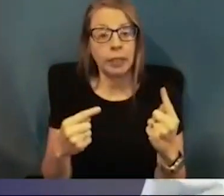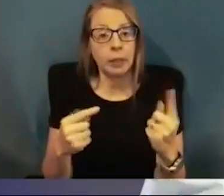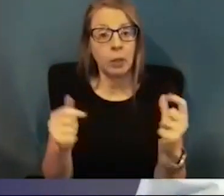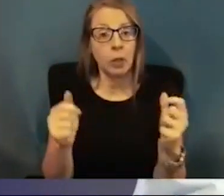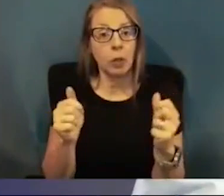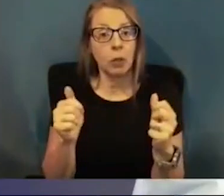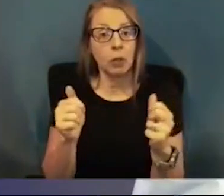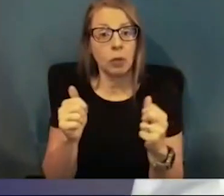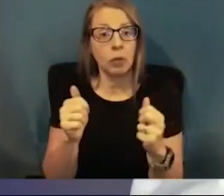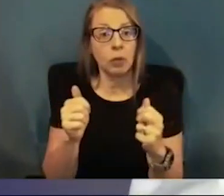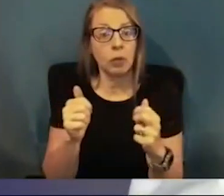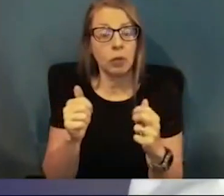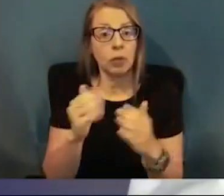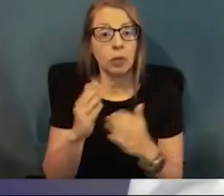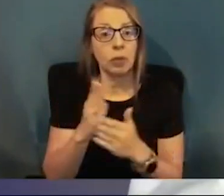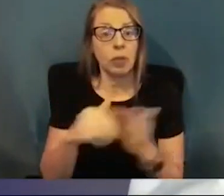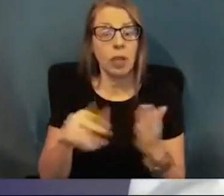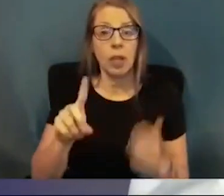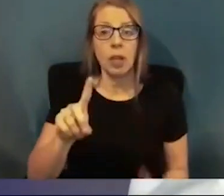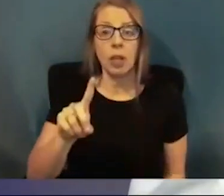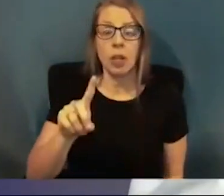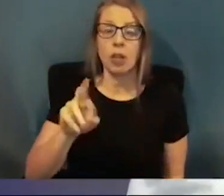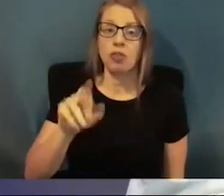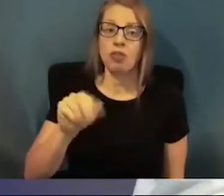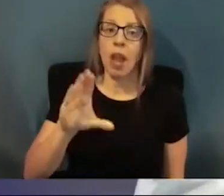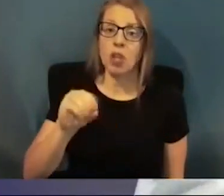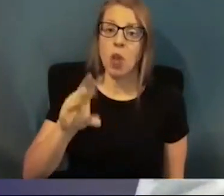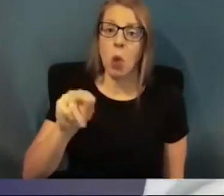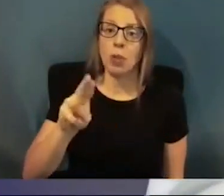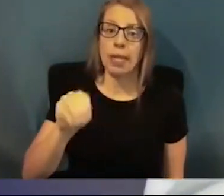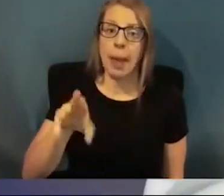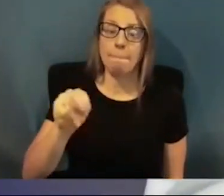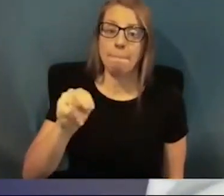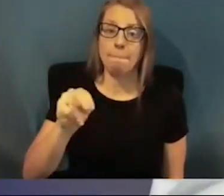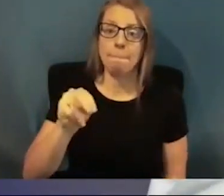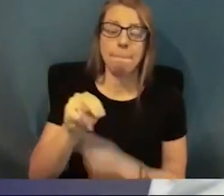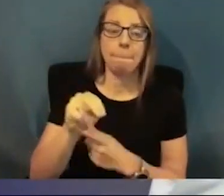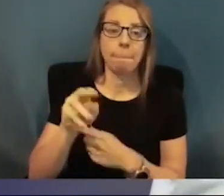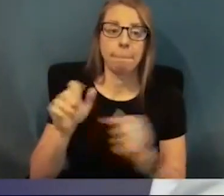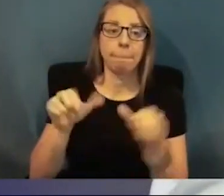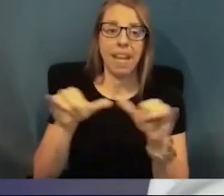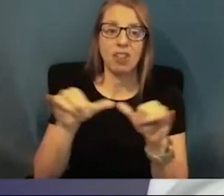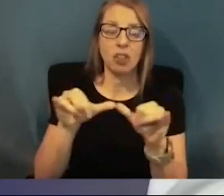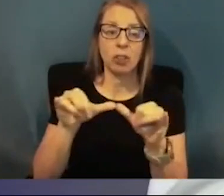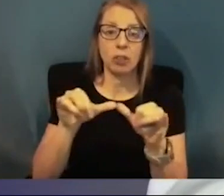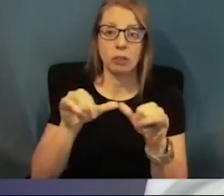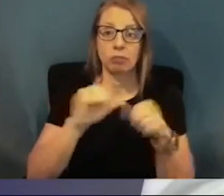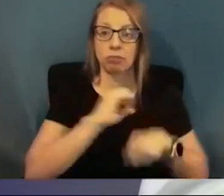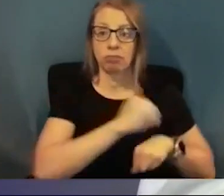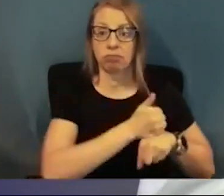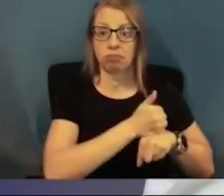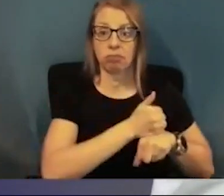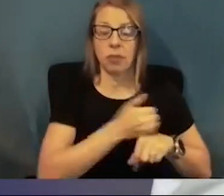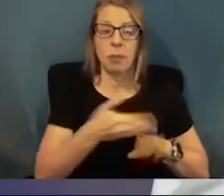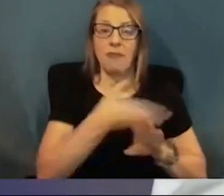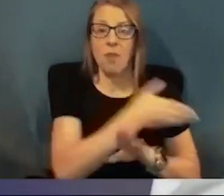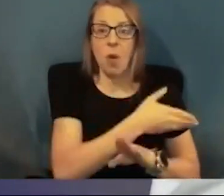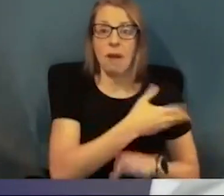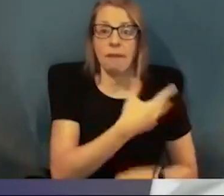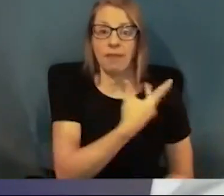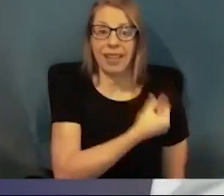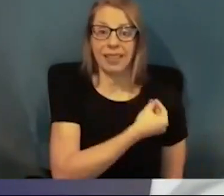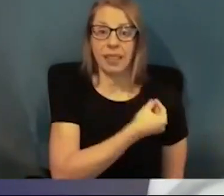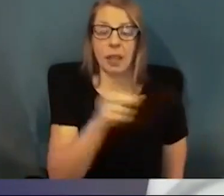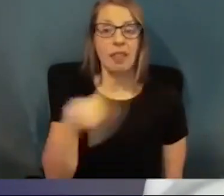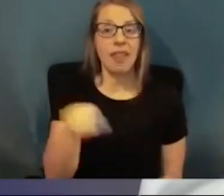call draconian measures that they instituted, but early on, again, before there was a vaccine, they required